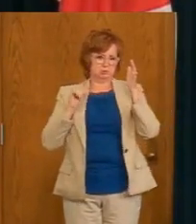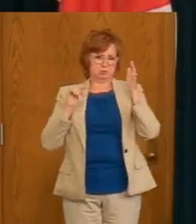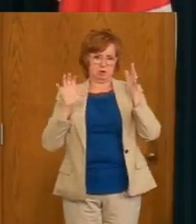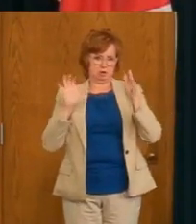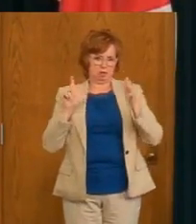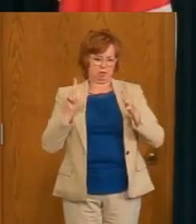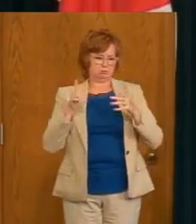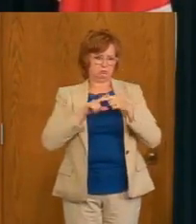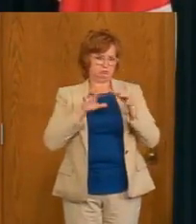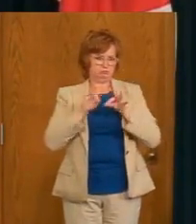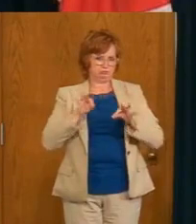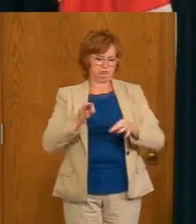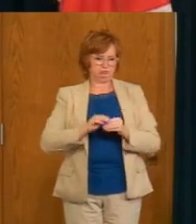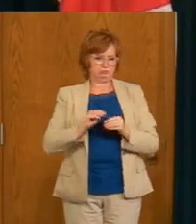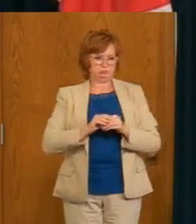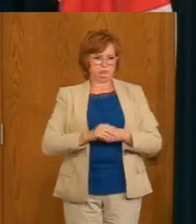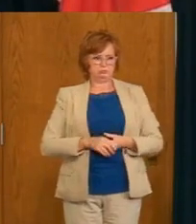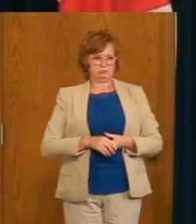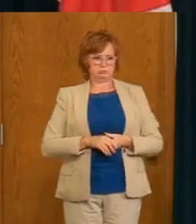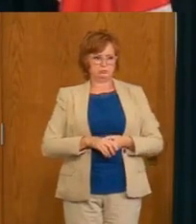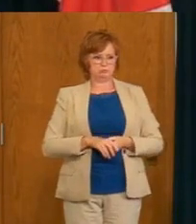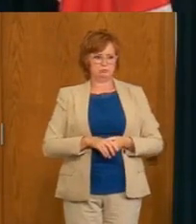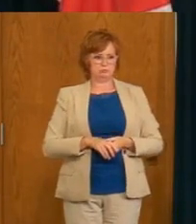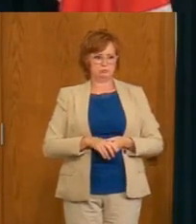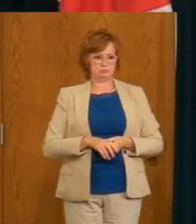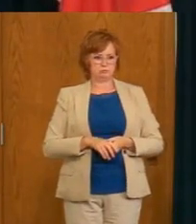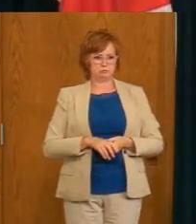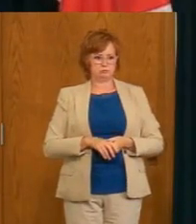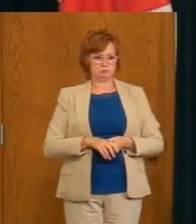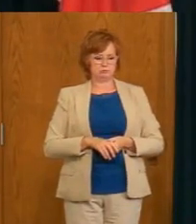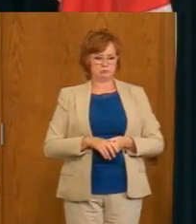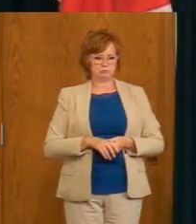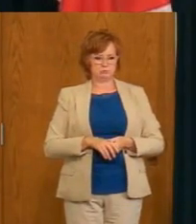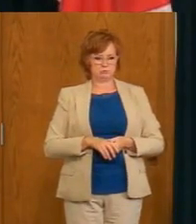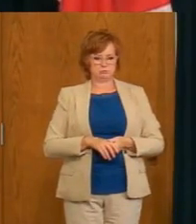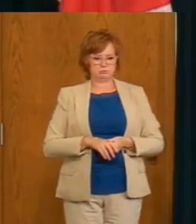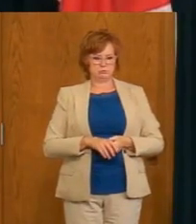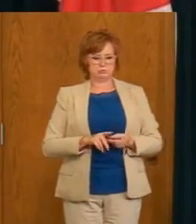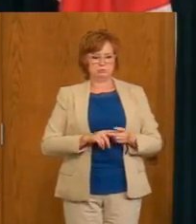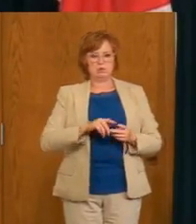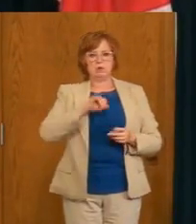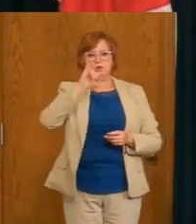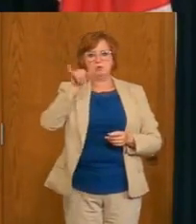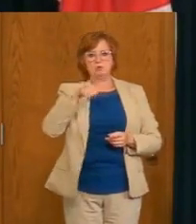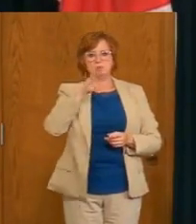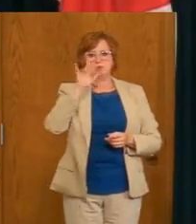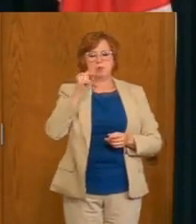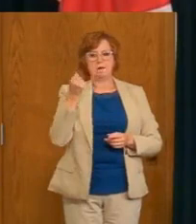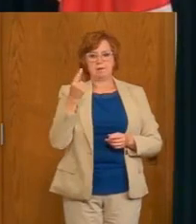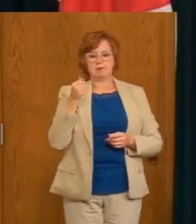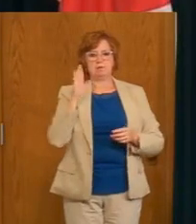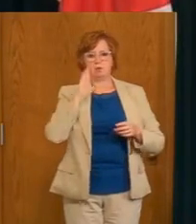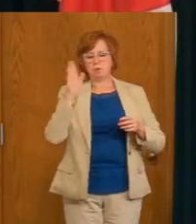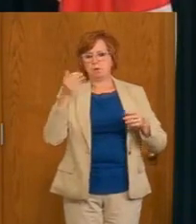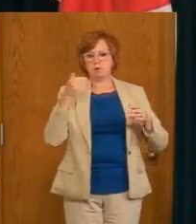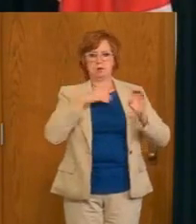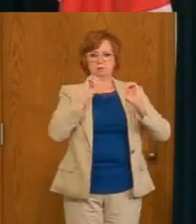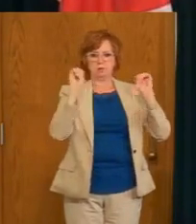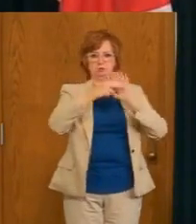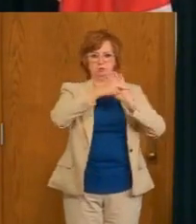What is the provincial government expecting to see after July 11th and preparing for from a health standpoint? Like, are we still anticipating